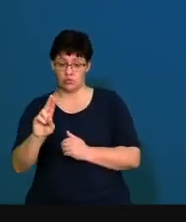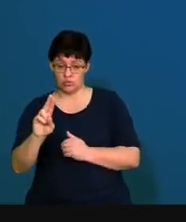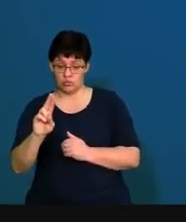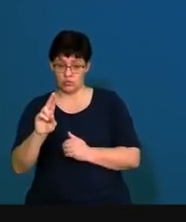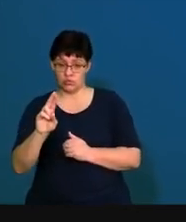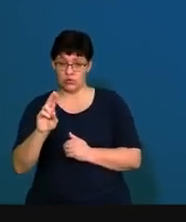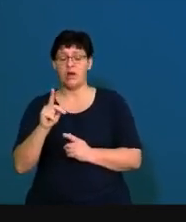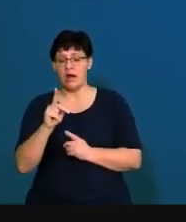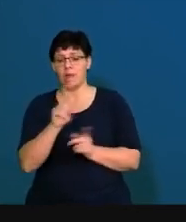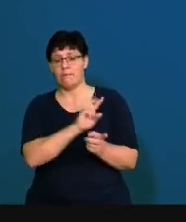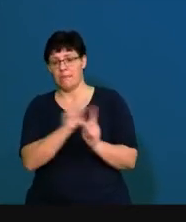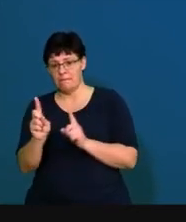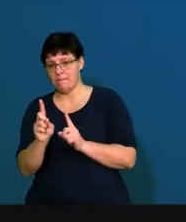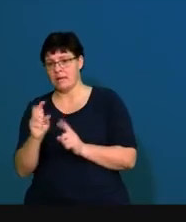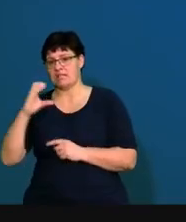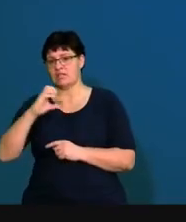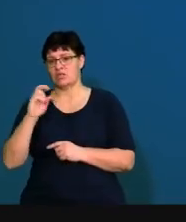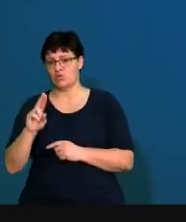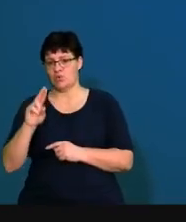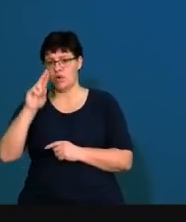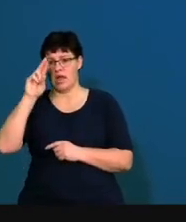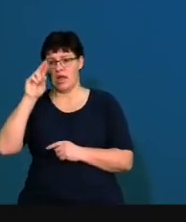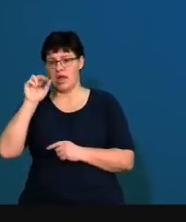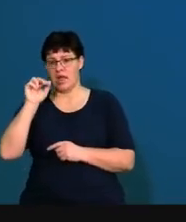undergoing oxidation, okay?